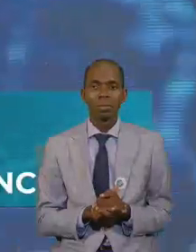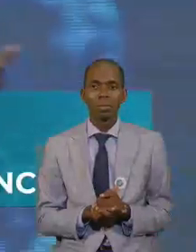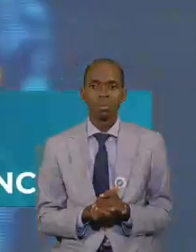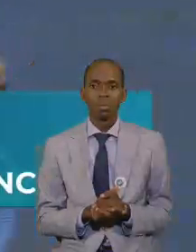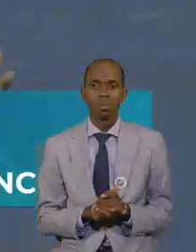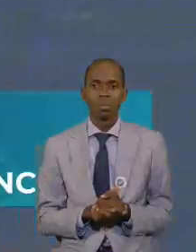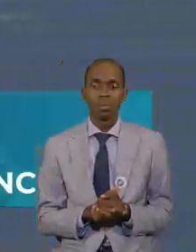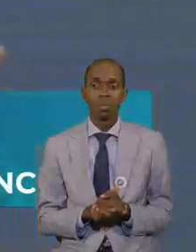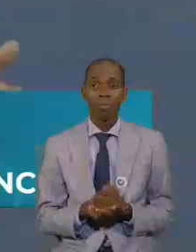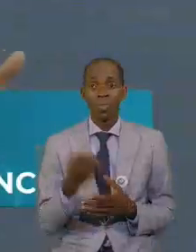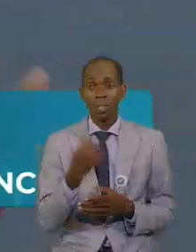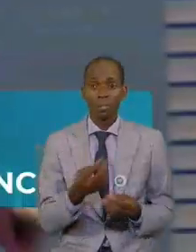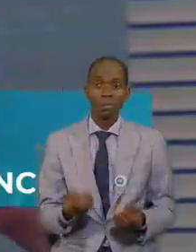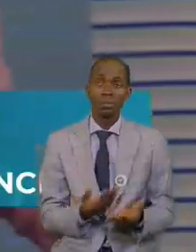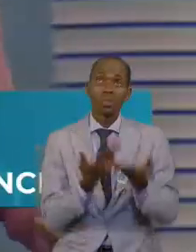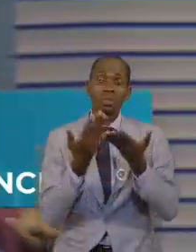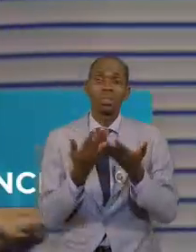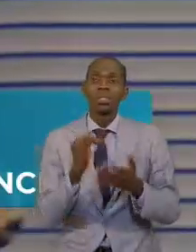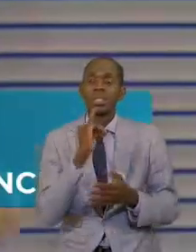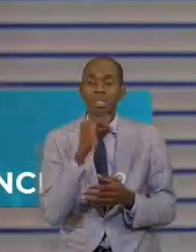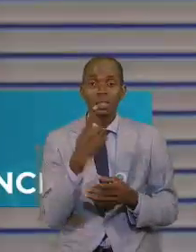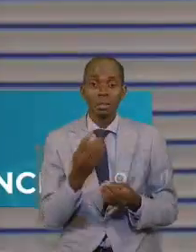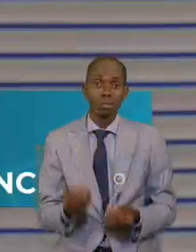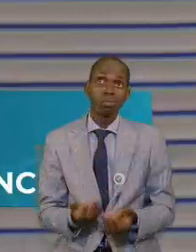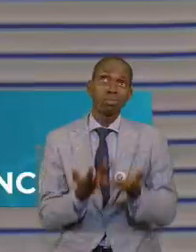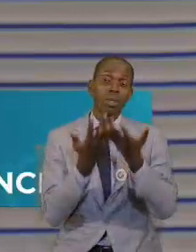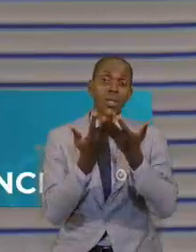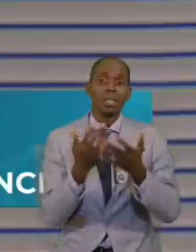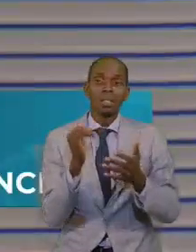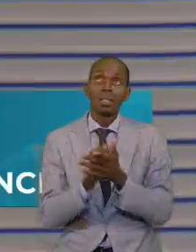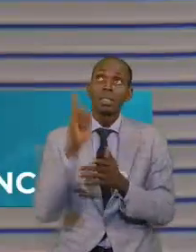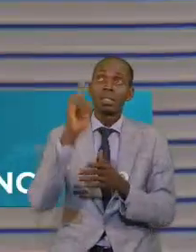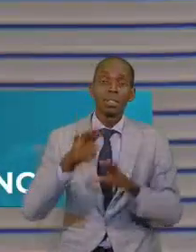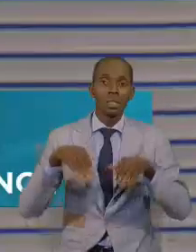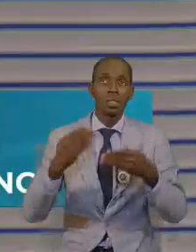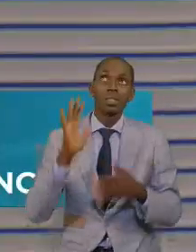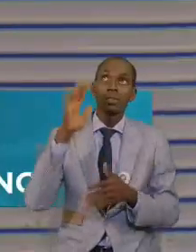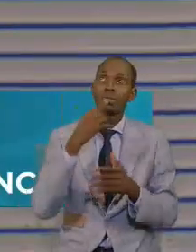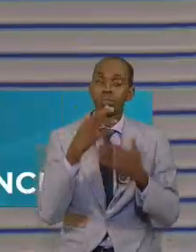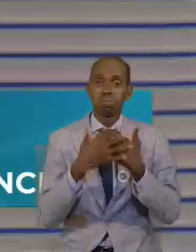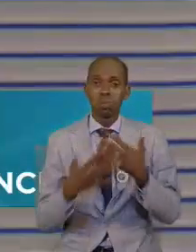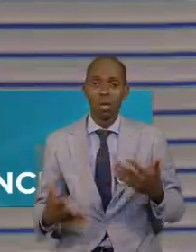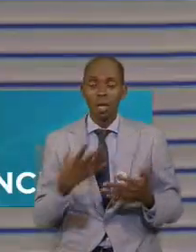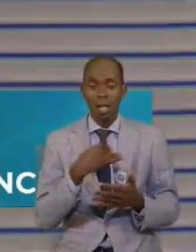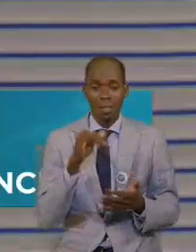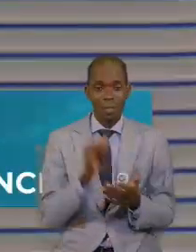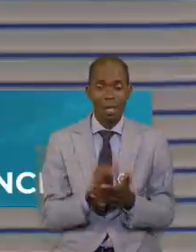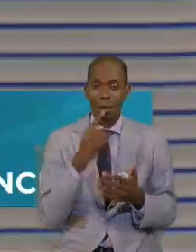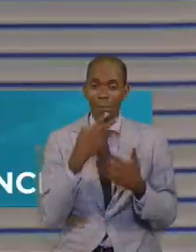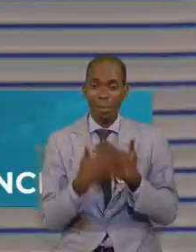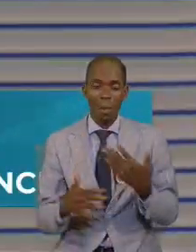The propitiation is the sacrifice that he shed his blood, and that blood